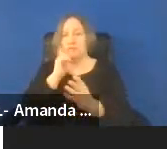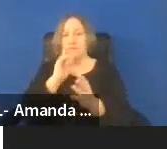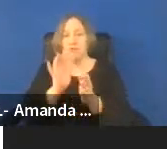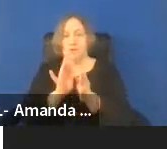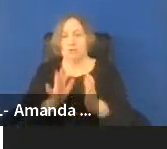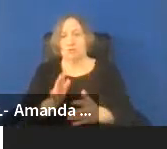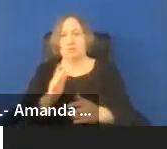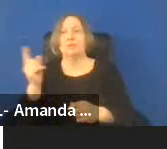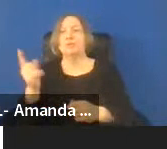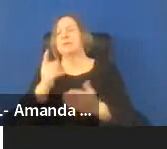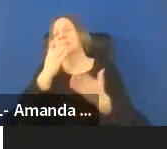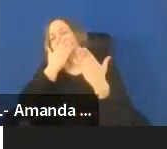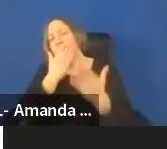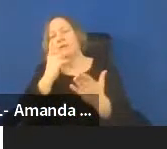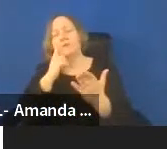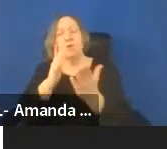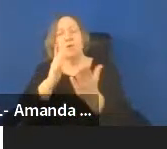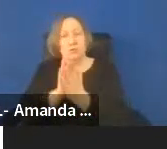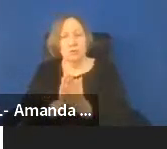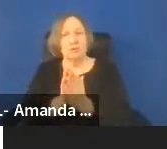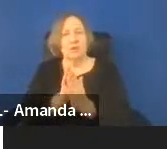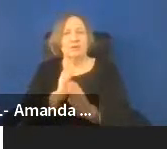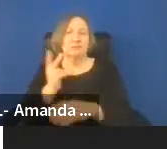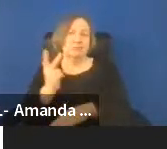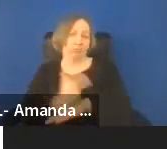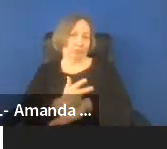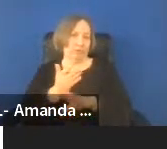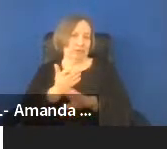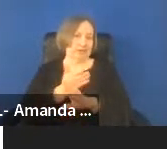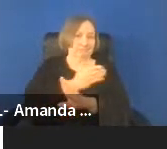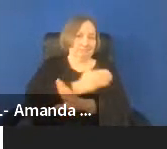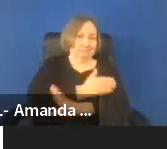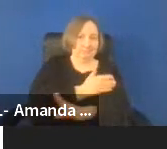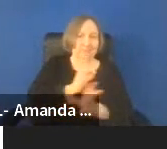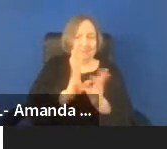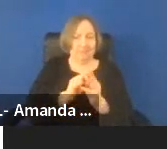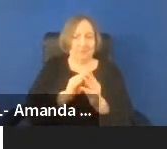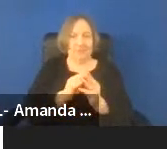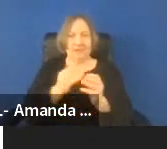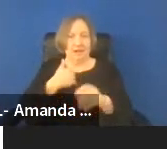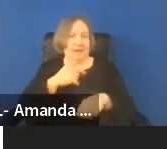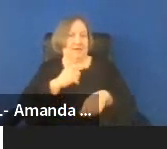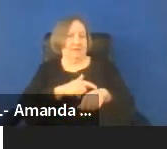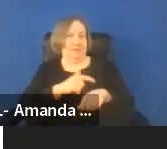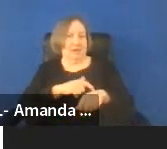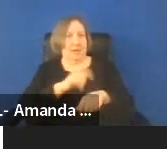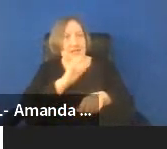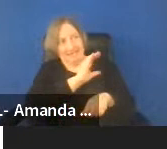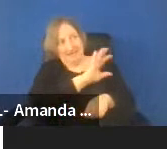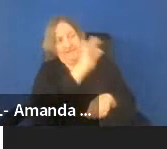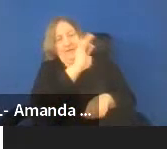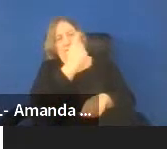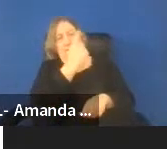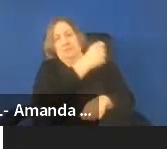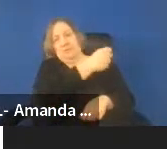always appreciate getting the request 3 days before the meeting so we can make sure that someone is